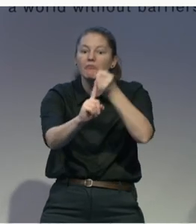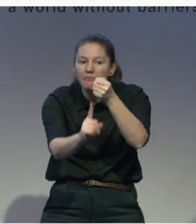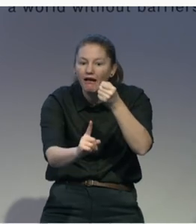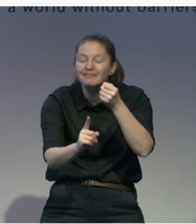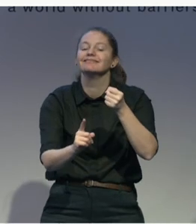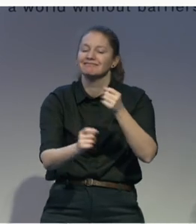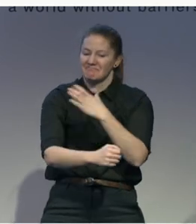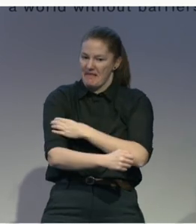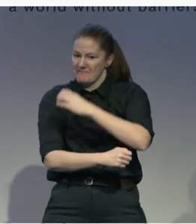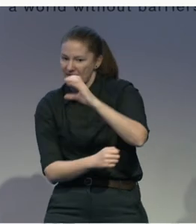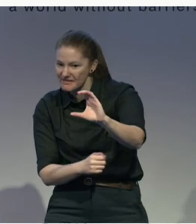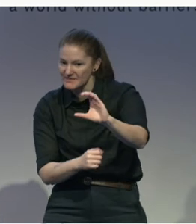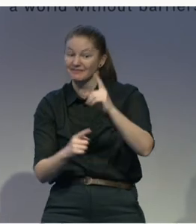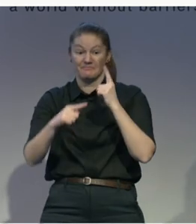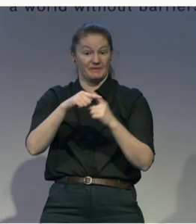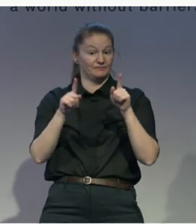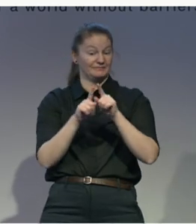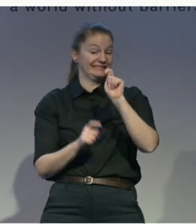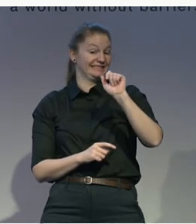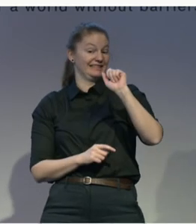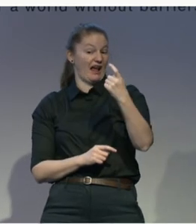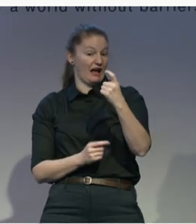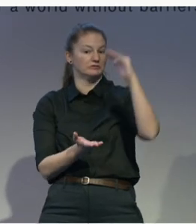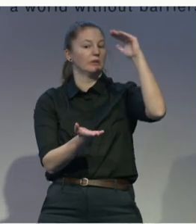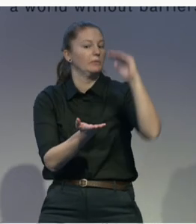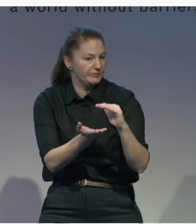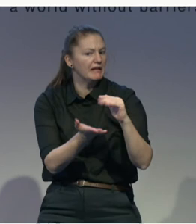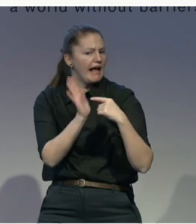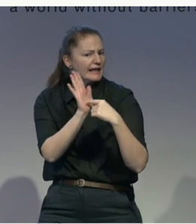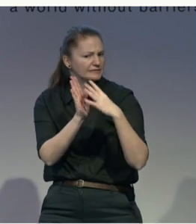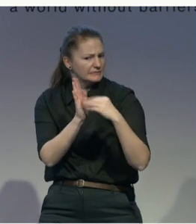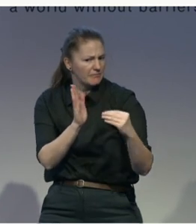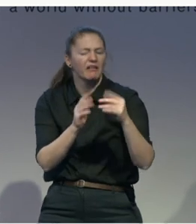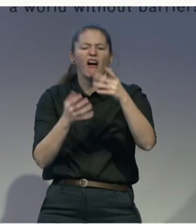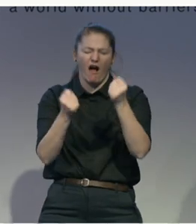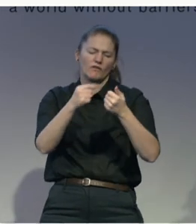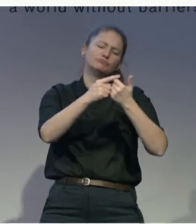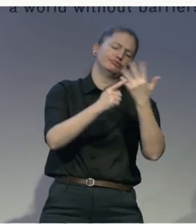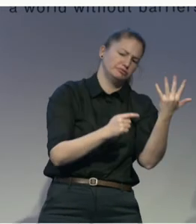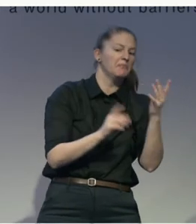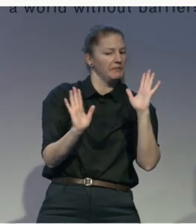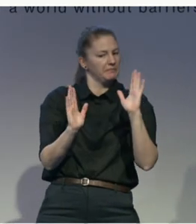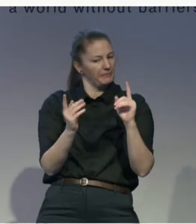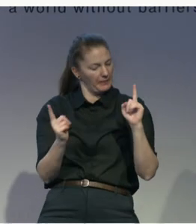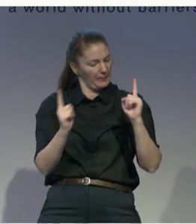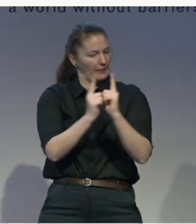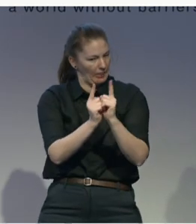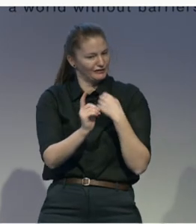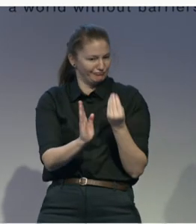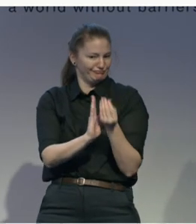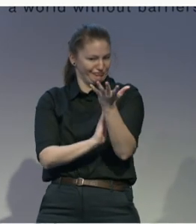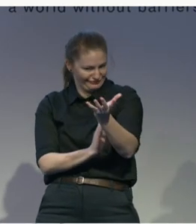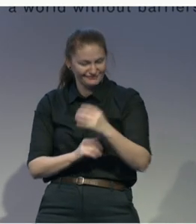tax reduction, just as one of the results, but there is a lot more, just as a brief summary of what you said.